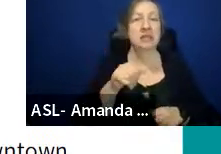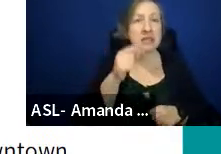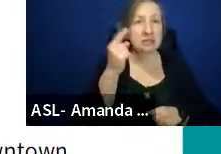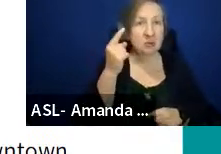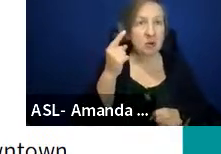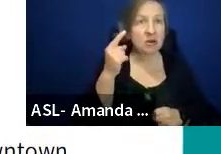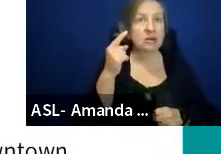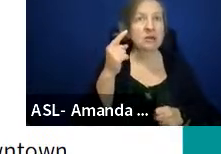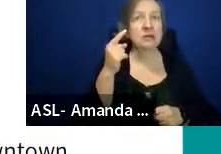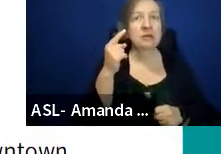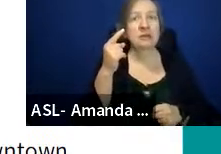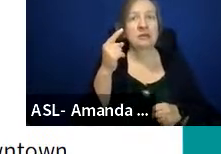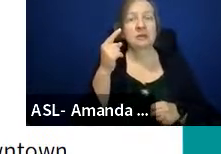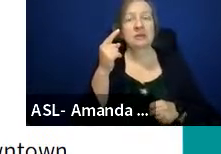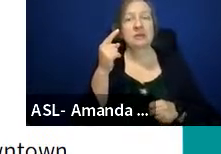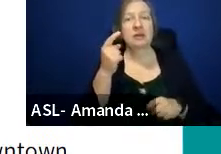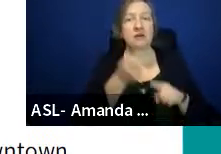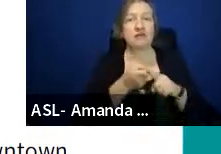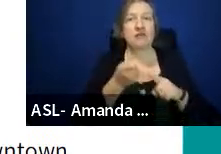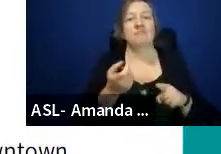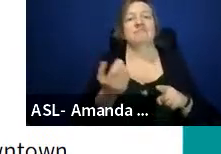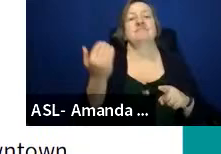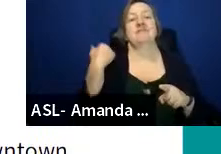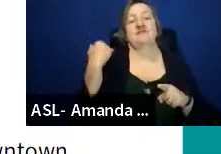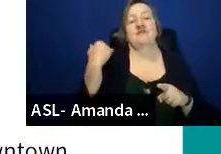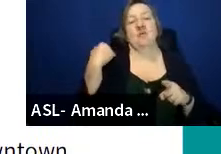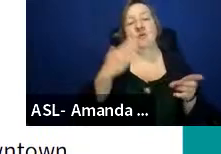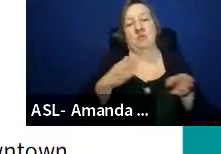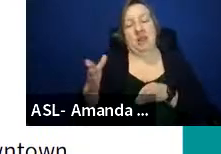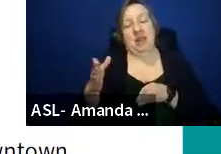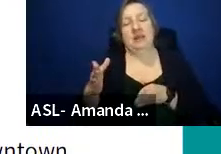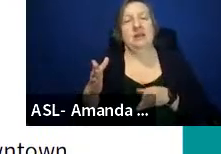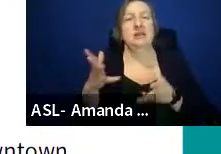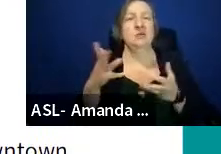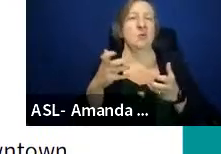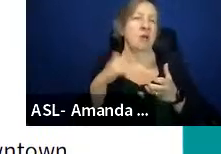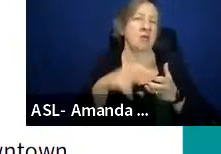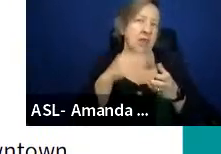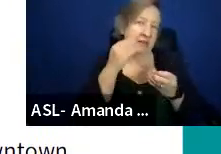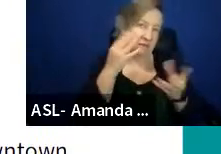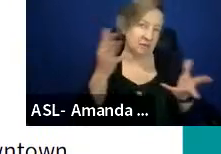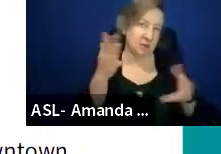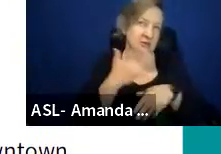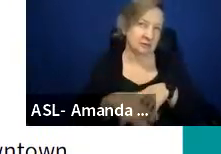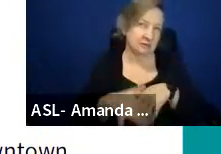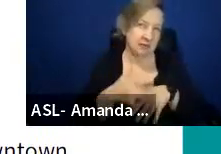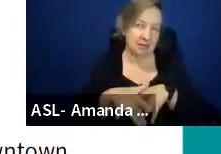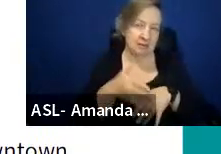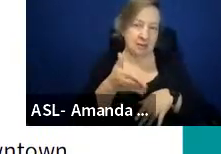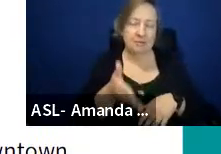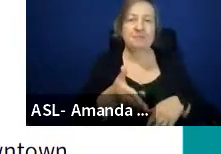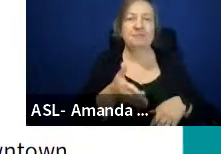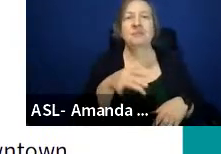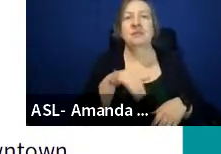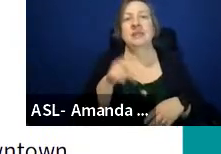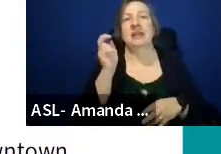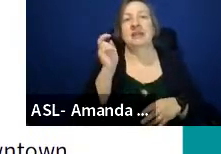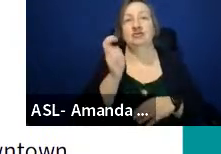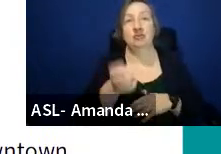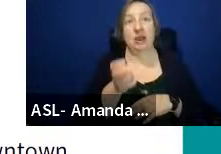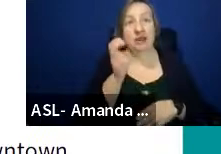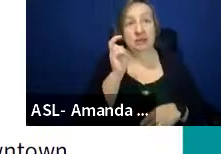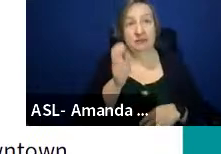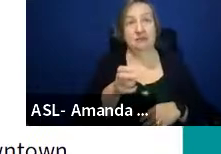a holdover from kind of the previous planning. So we wanted to have that information in here and cover that. So this transit travel